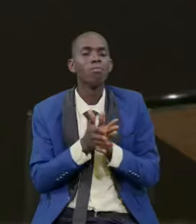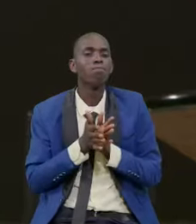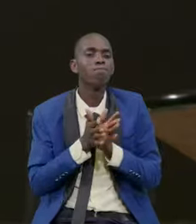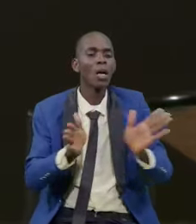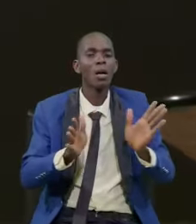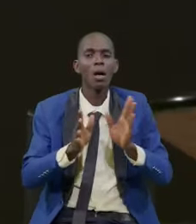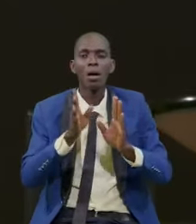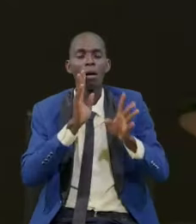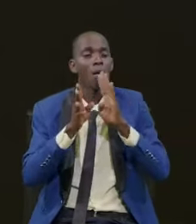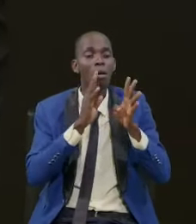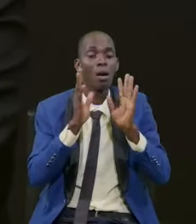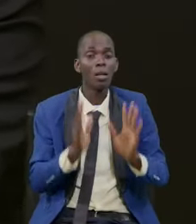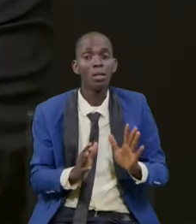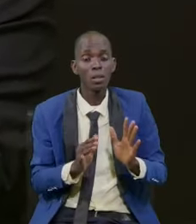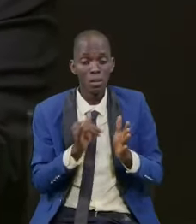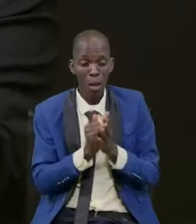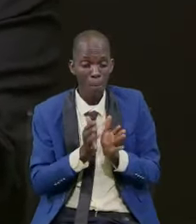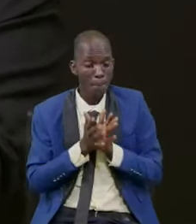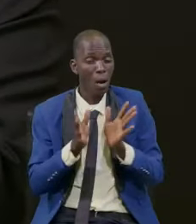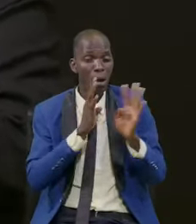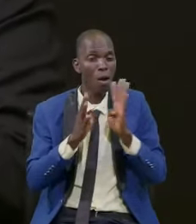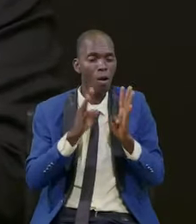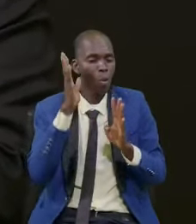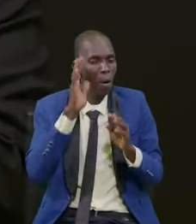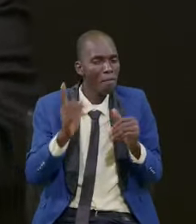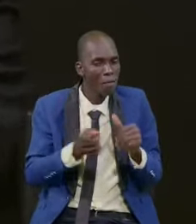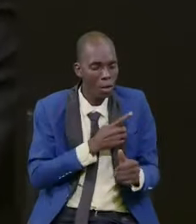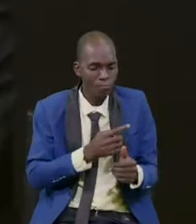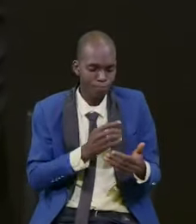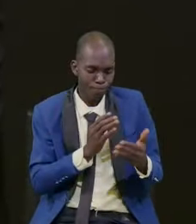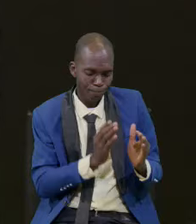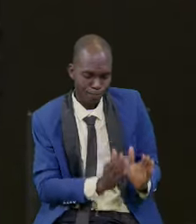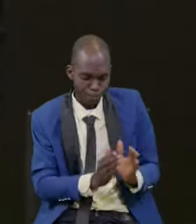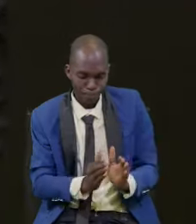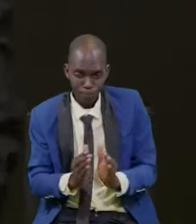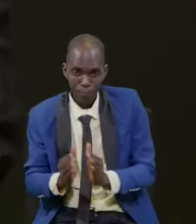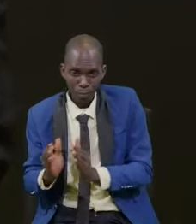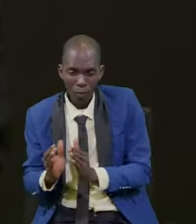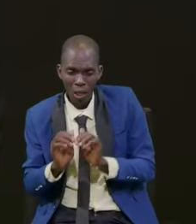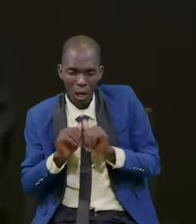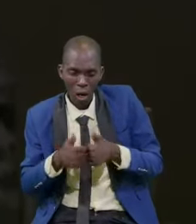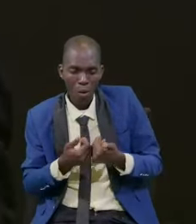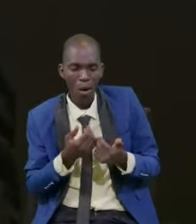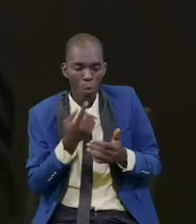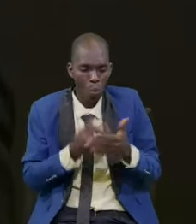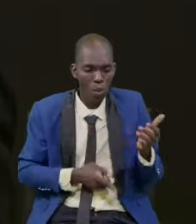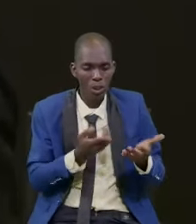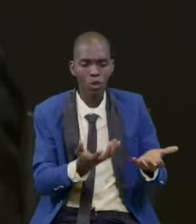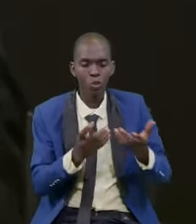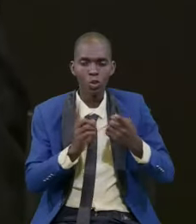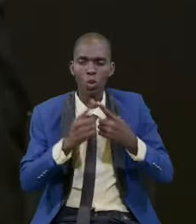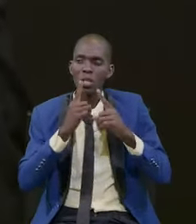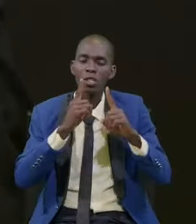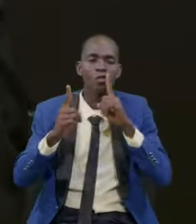speaker will order, will arrange, will organize what he wants to say because